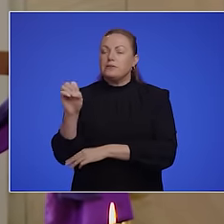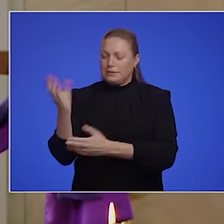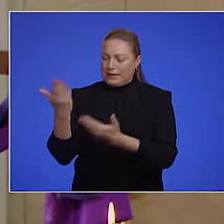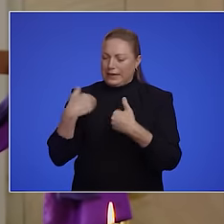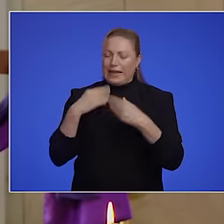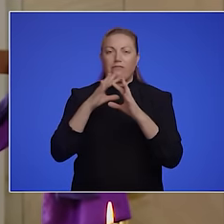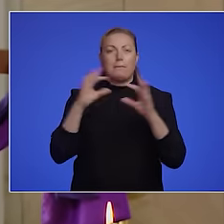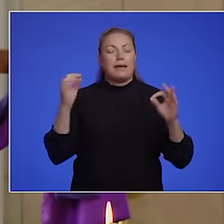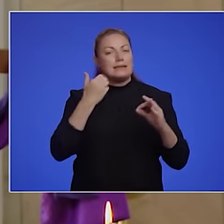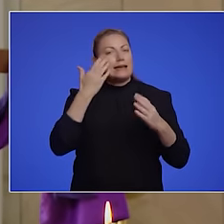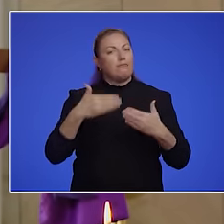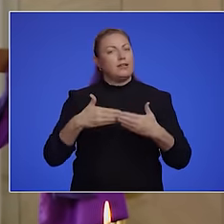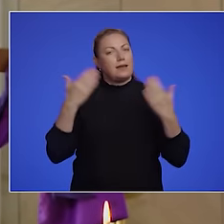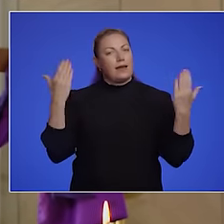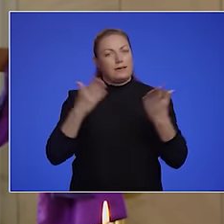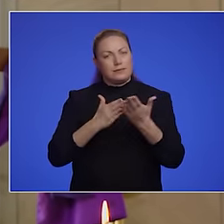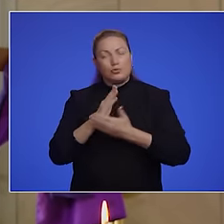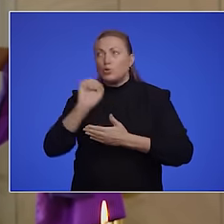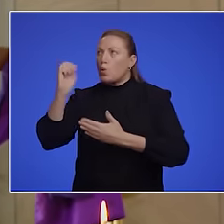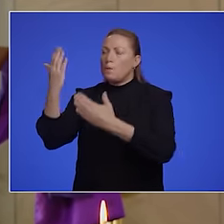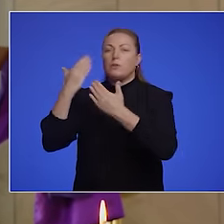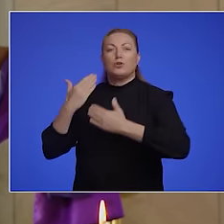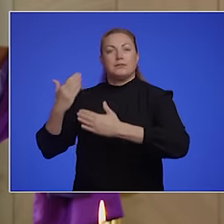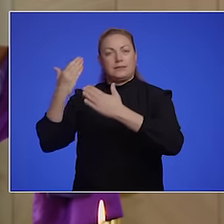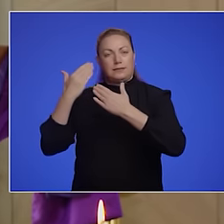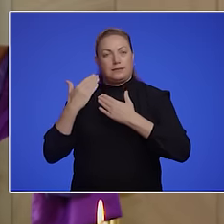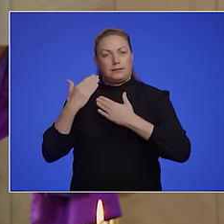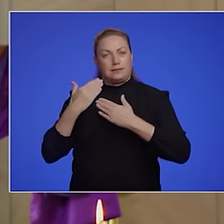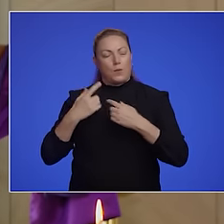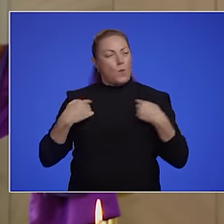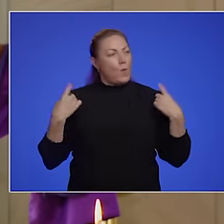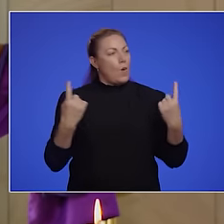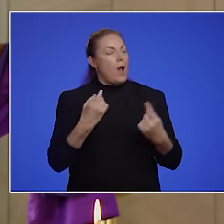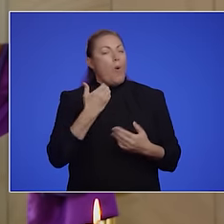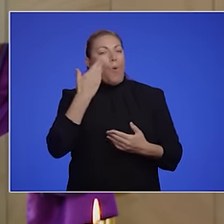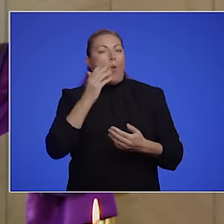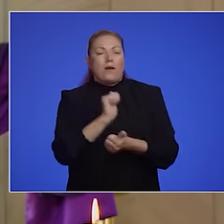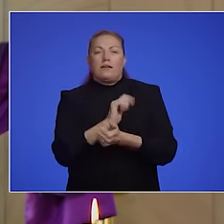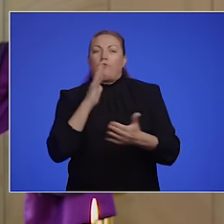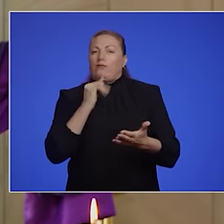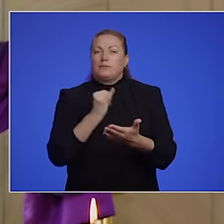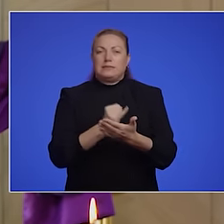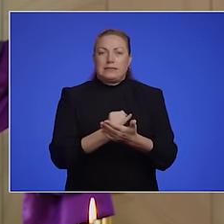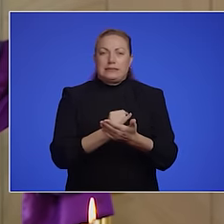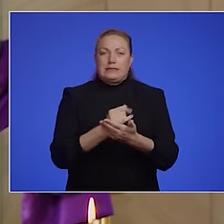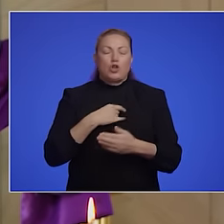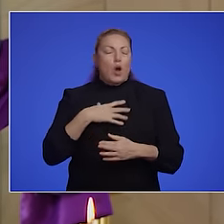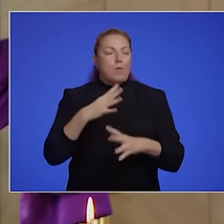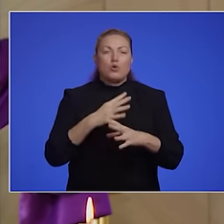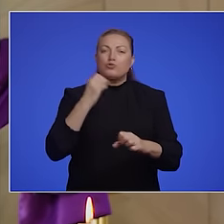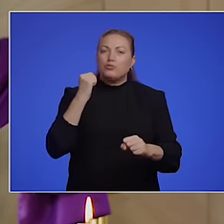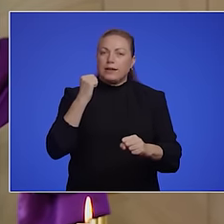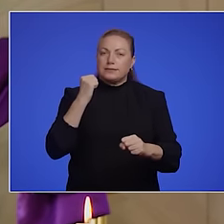Graciously grant peace in our days That by the help of your mercy We may be always free from sin And safe from all distress